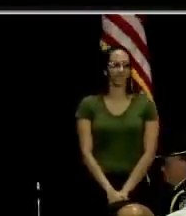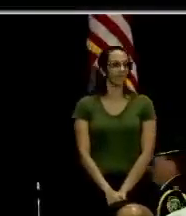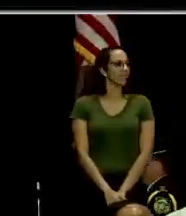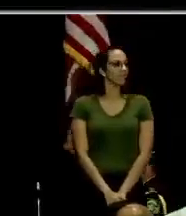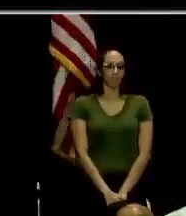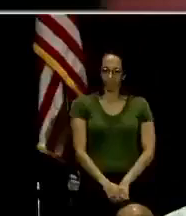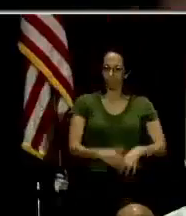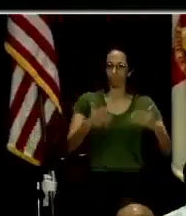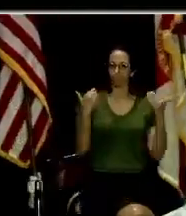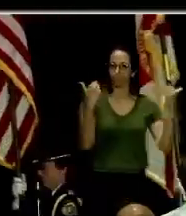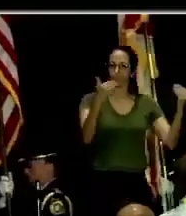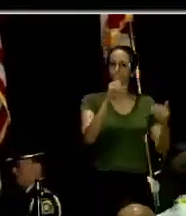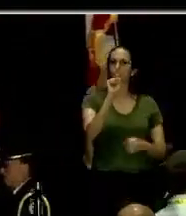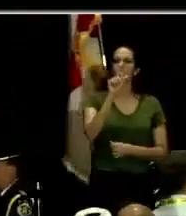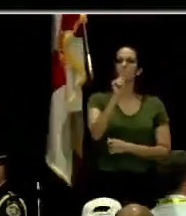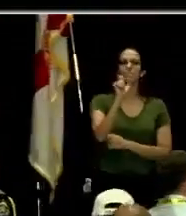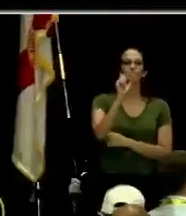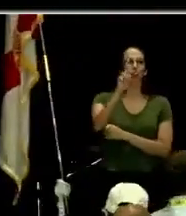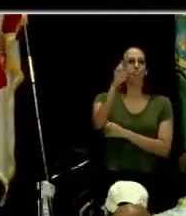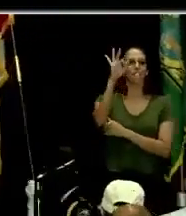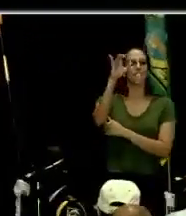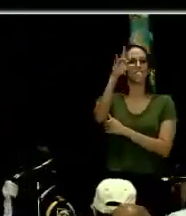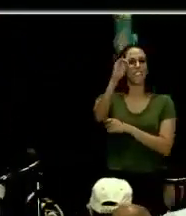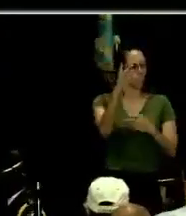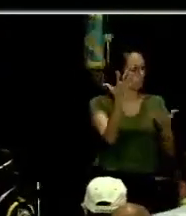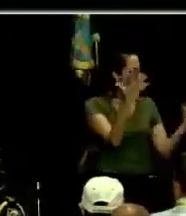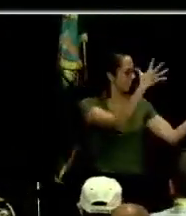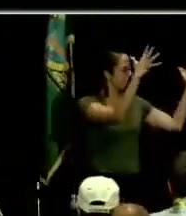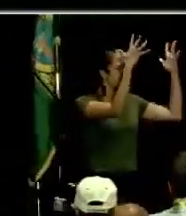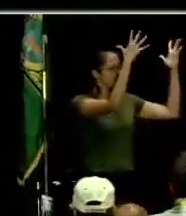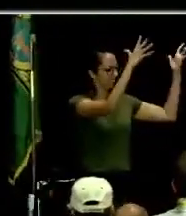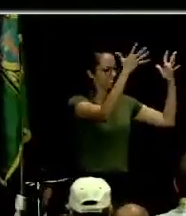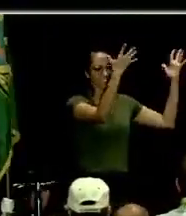Let's give Miss Starfields another round of applause.